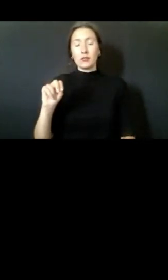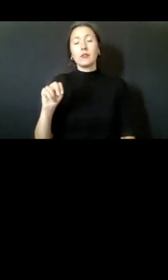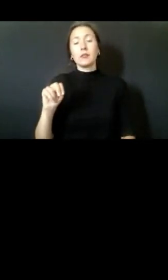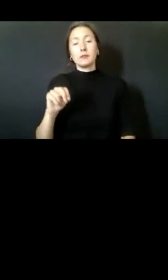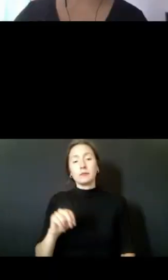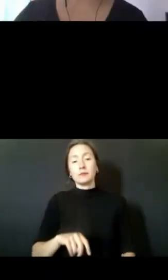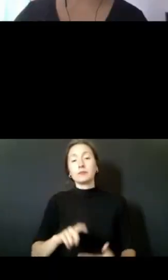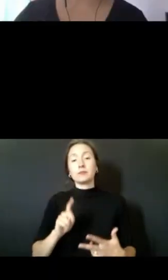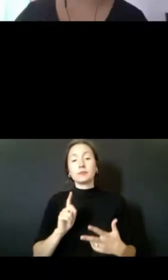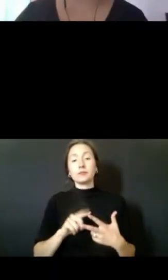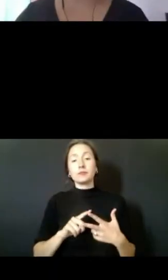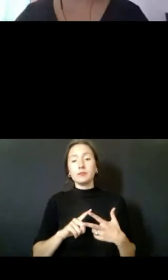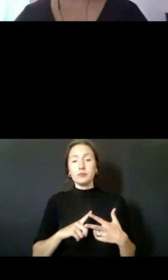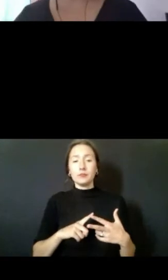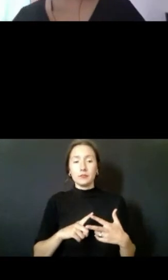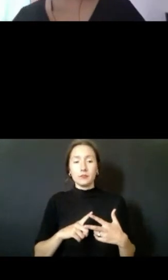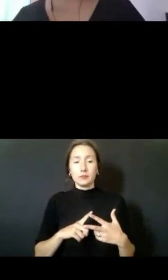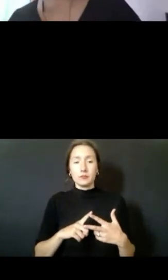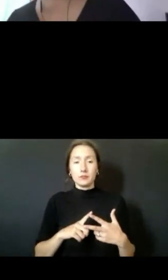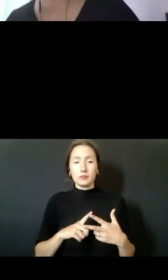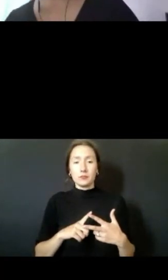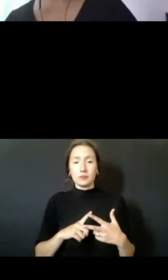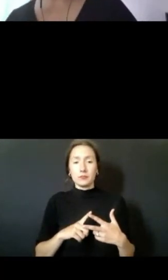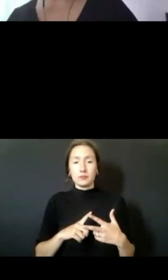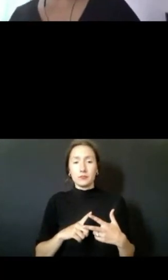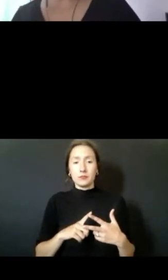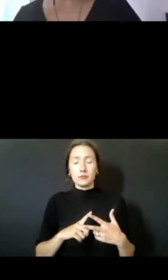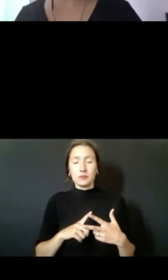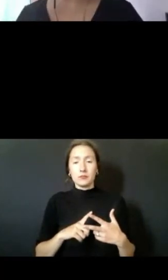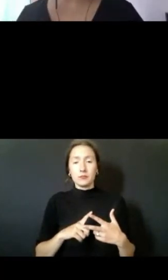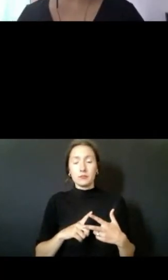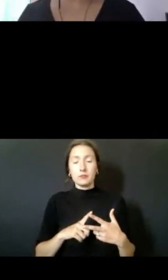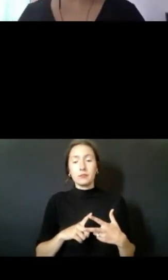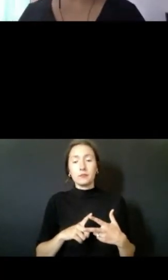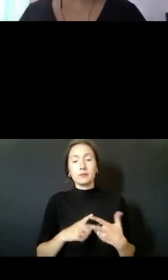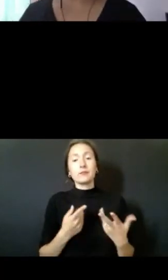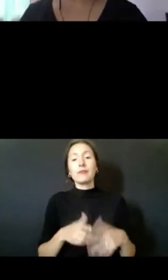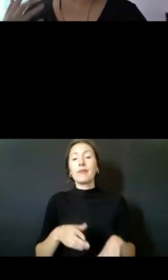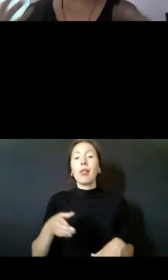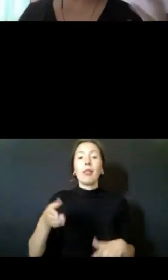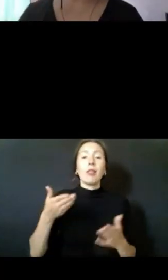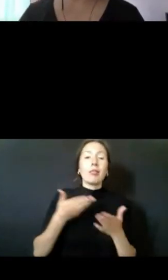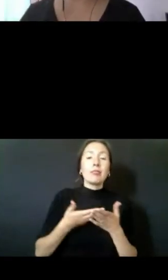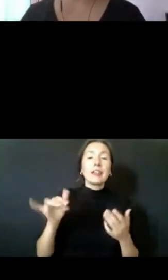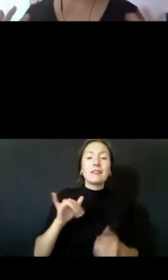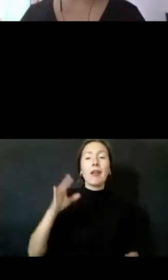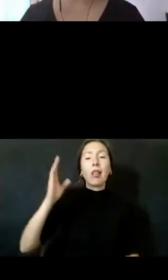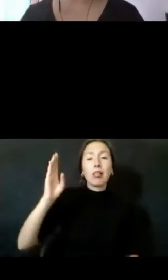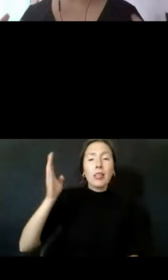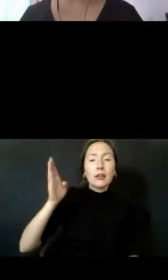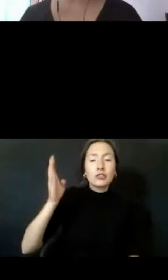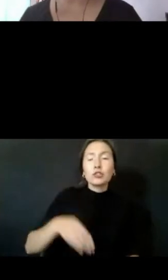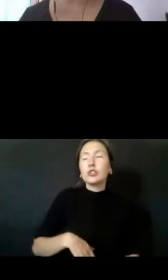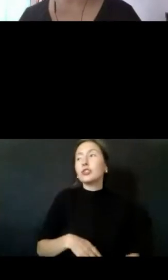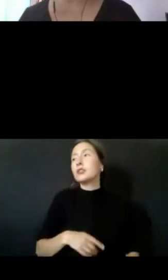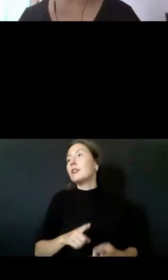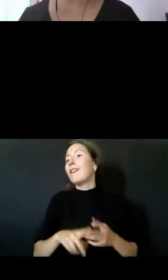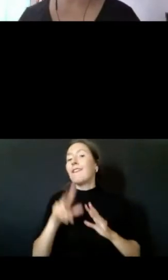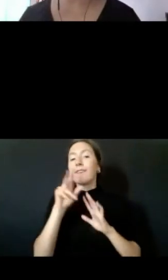So we were at multiple means of representation. And again, most of us are doing all of this. We do this by